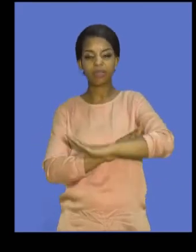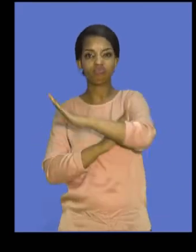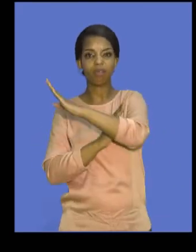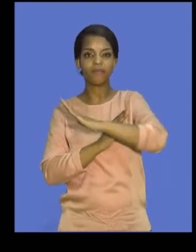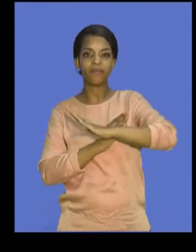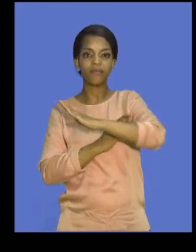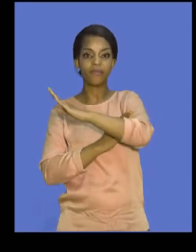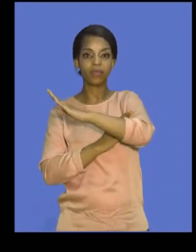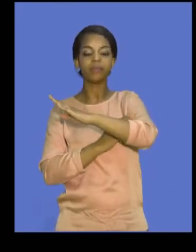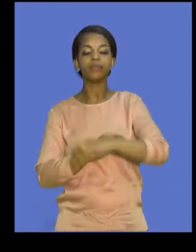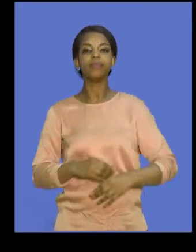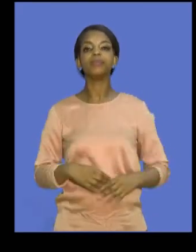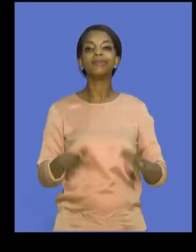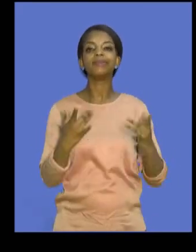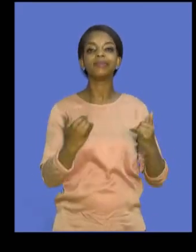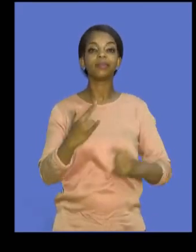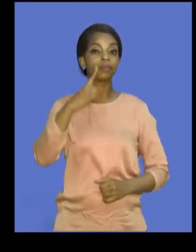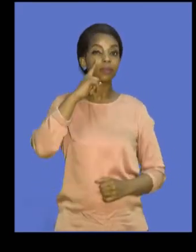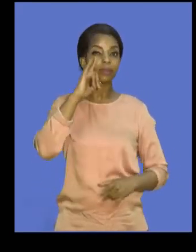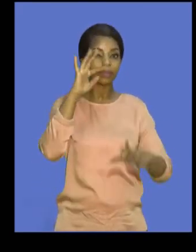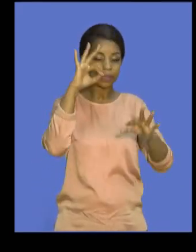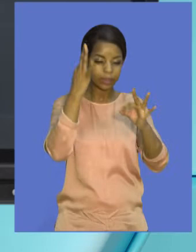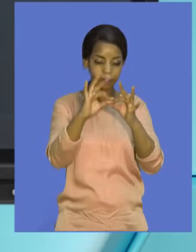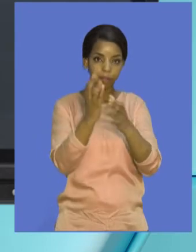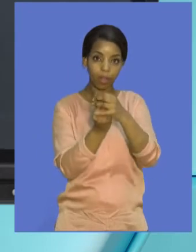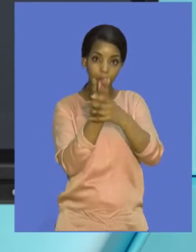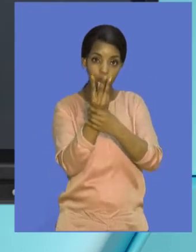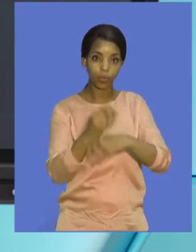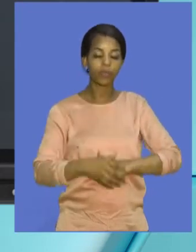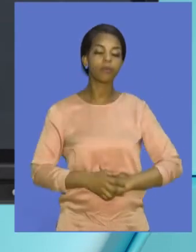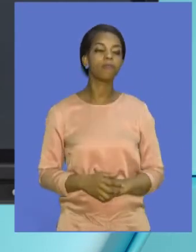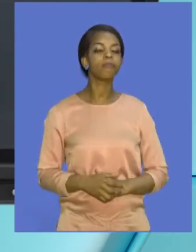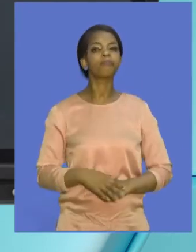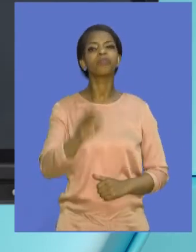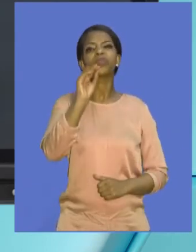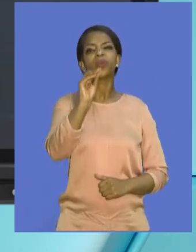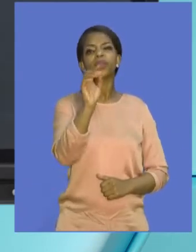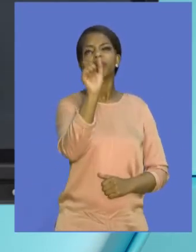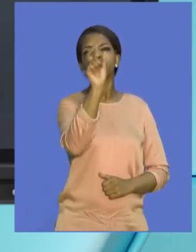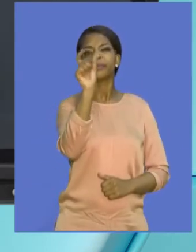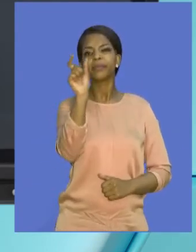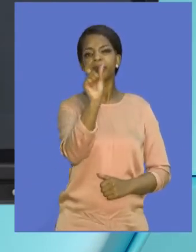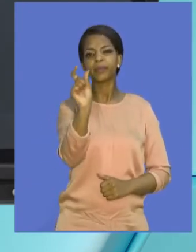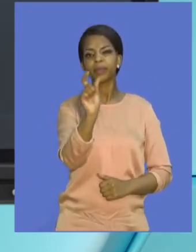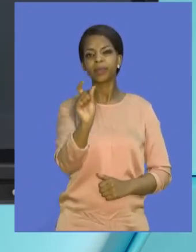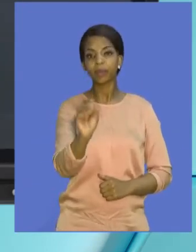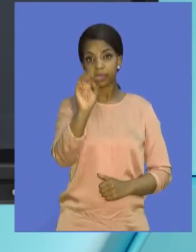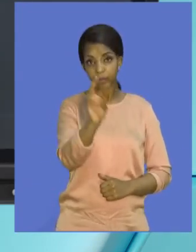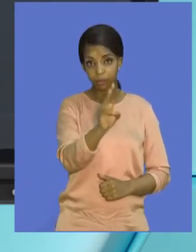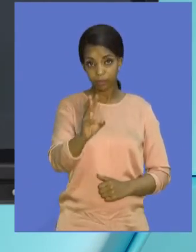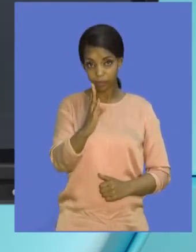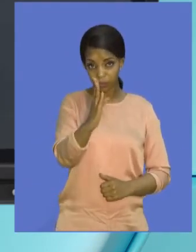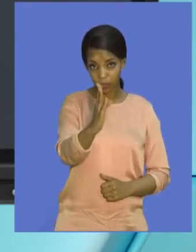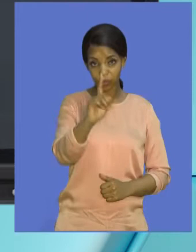at simple growth. Now, there are keywords that I'm going to be giving you guys that you need to look at, please, under